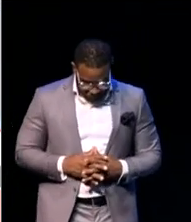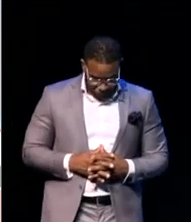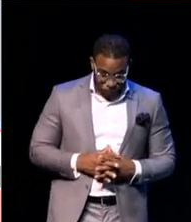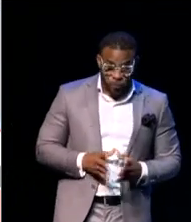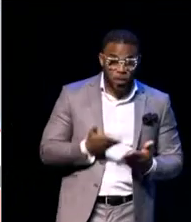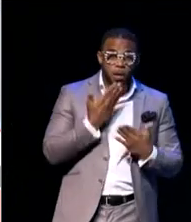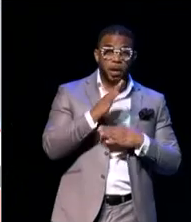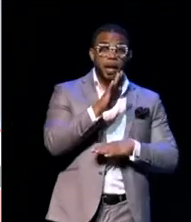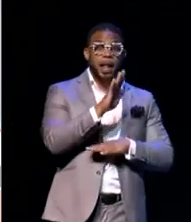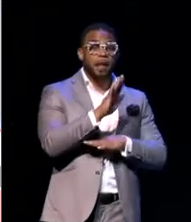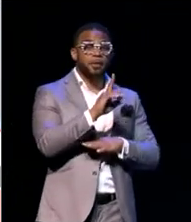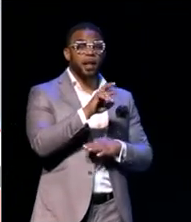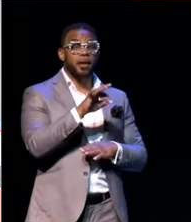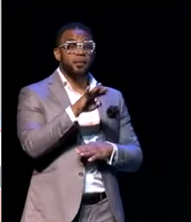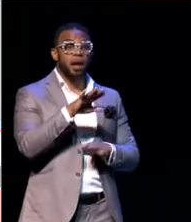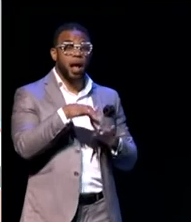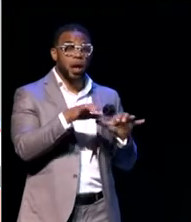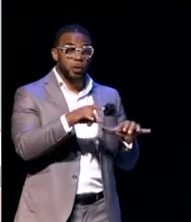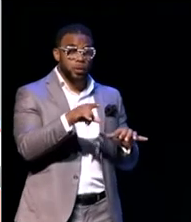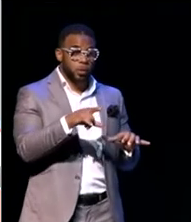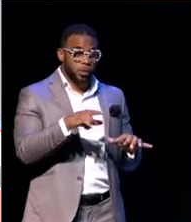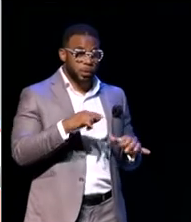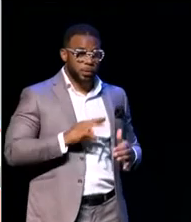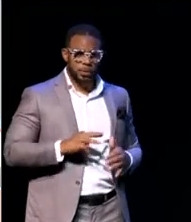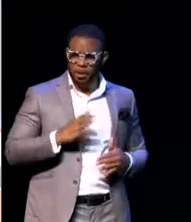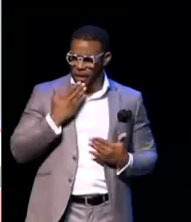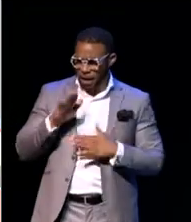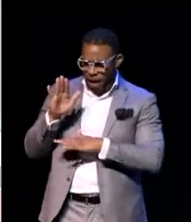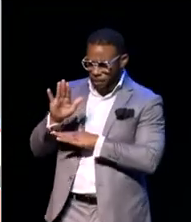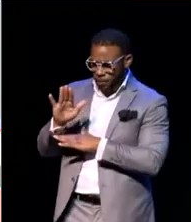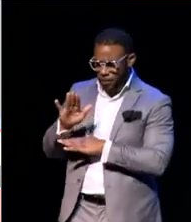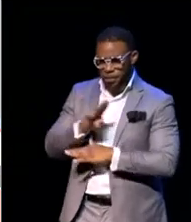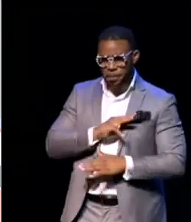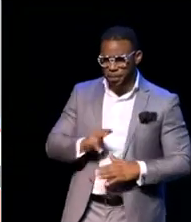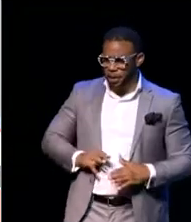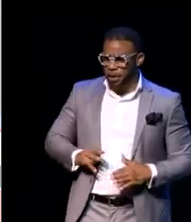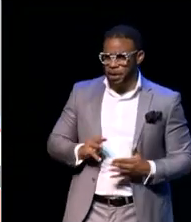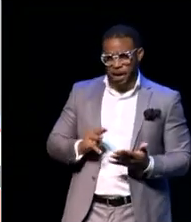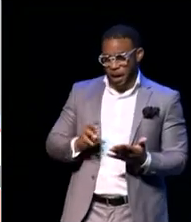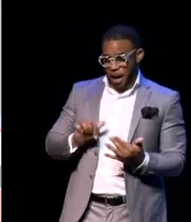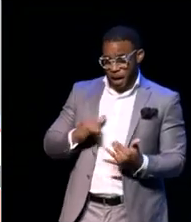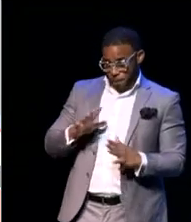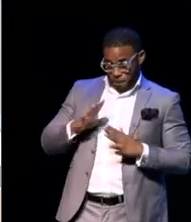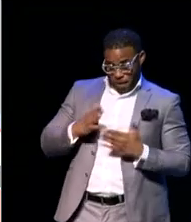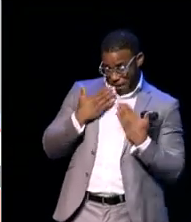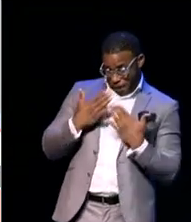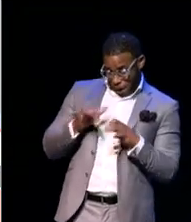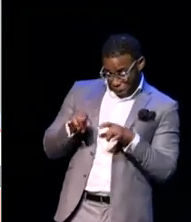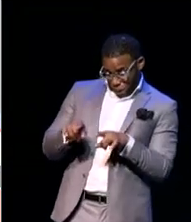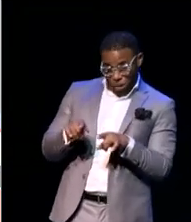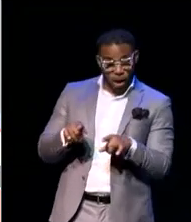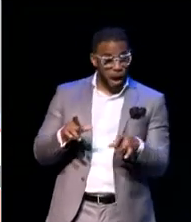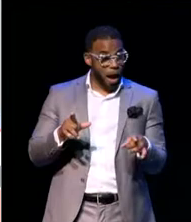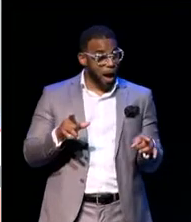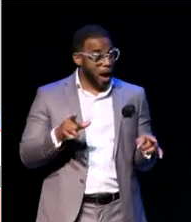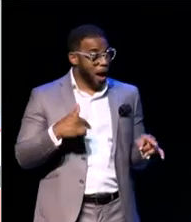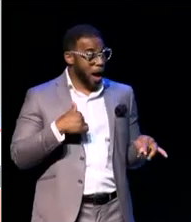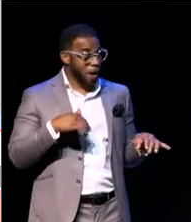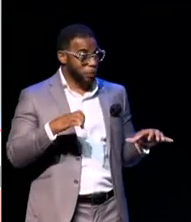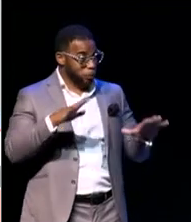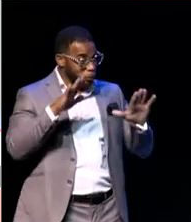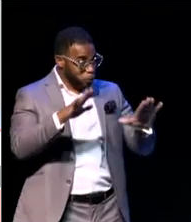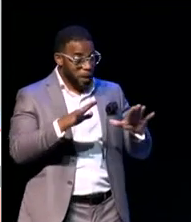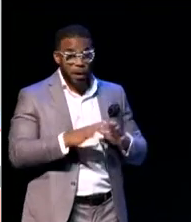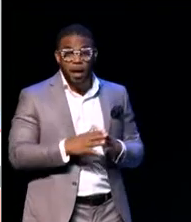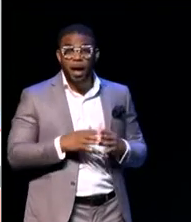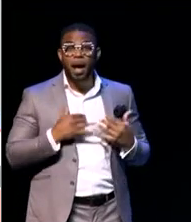Good afternoon, Dr. Fauci. How are you? Is Mayor Bowser Good afternoon, here? Madam Mayor. I'm fine, thanks. How are you? I'm doing